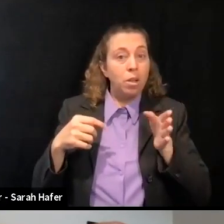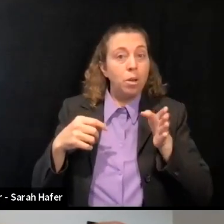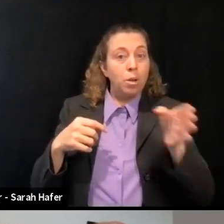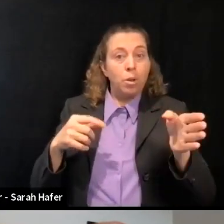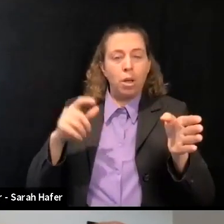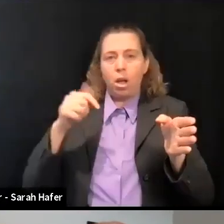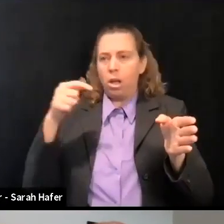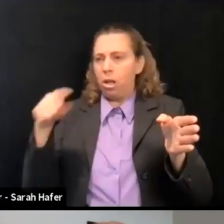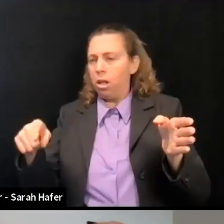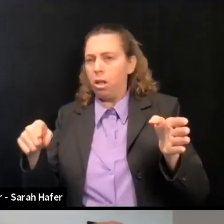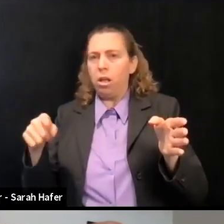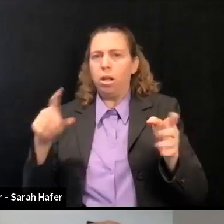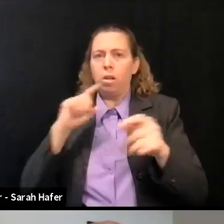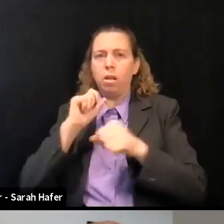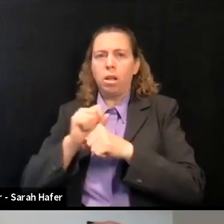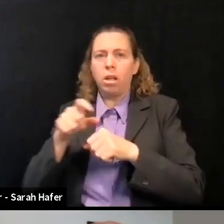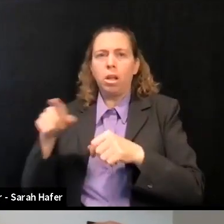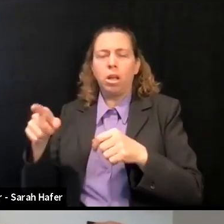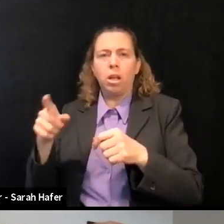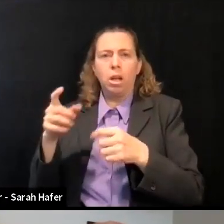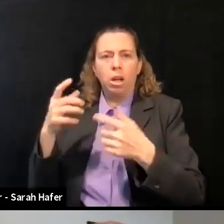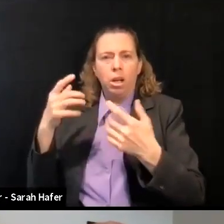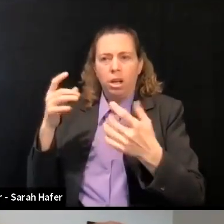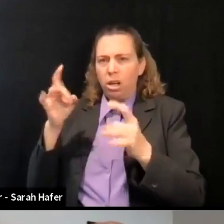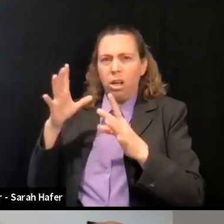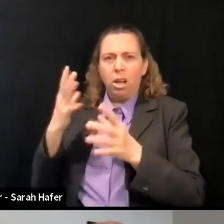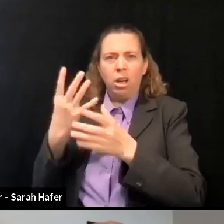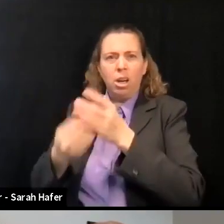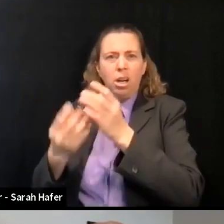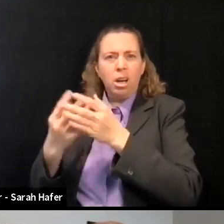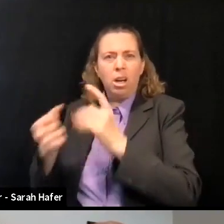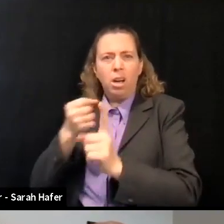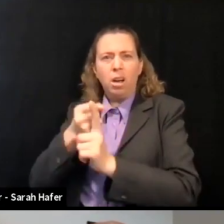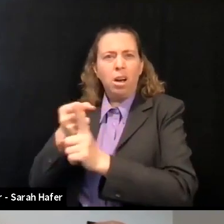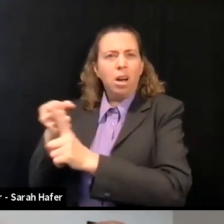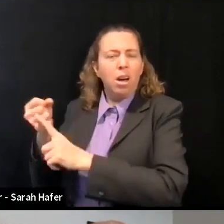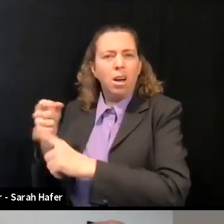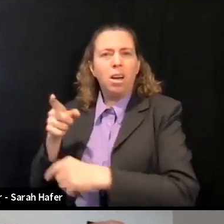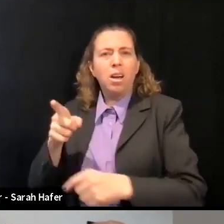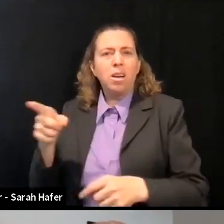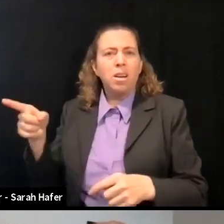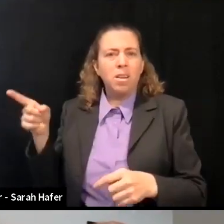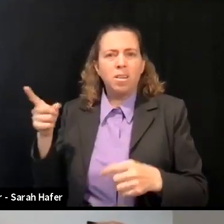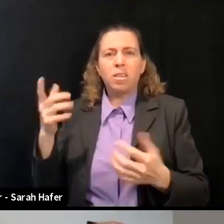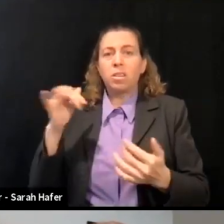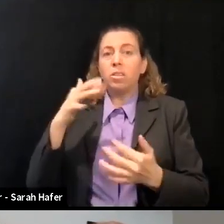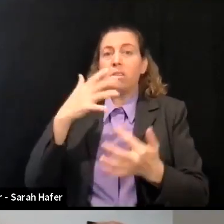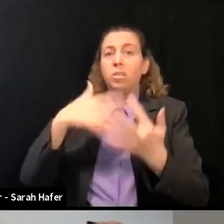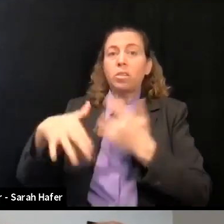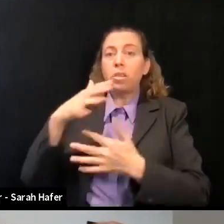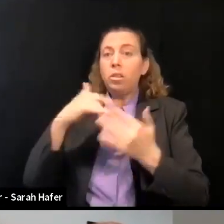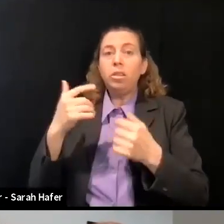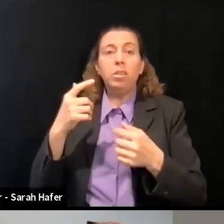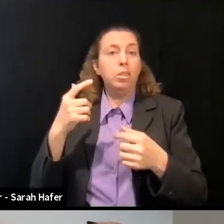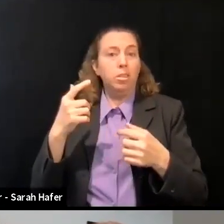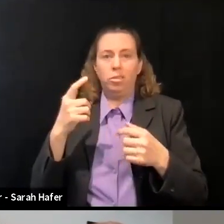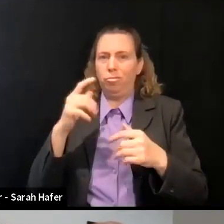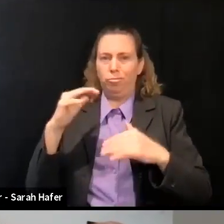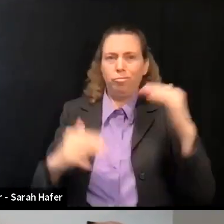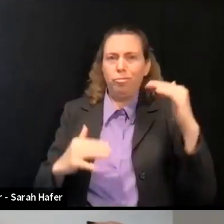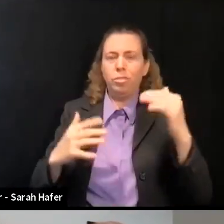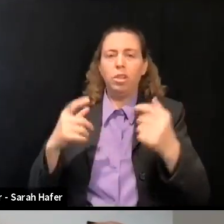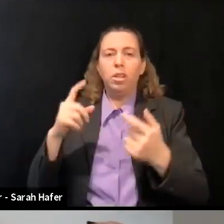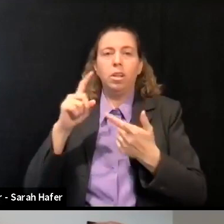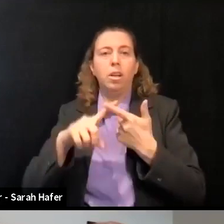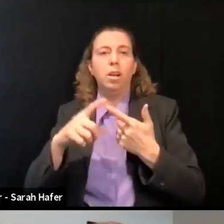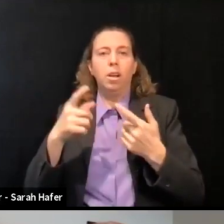other losses and other painful situations we have experienced, such as the social injustices and the wildfires during the last year.